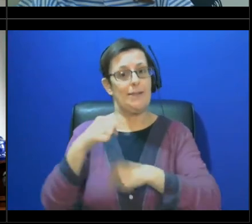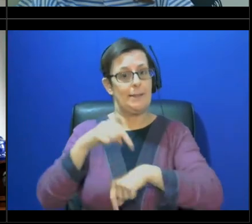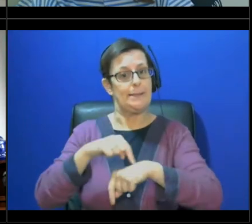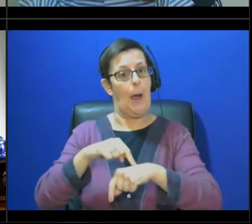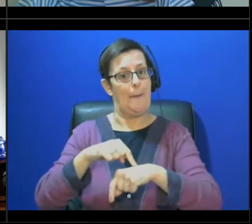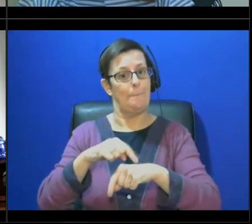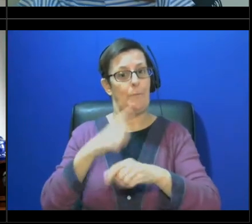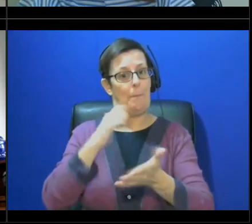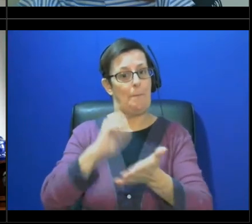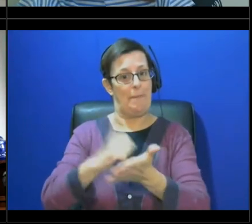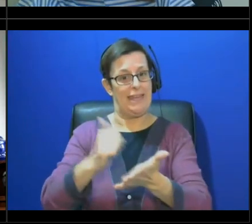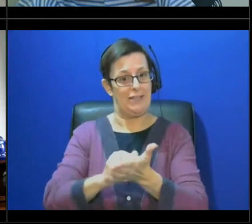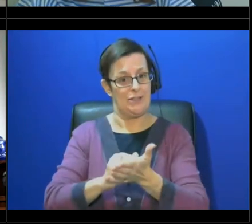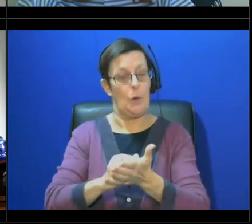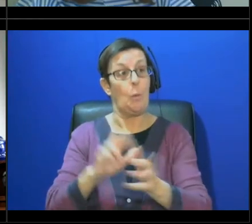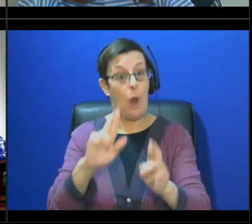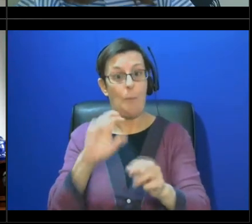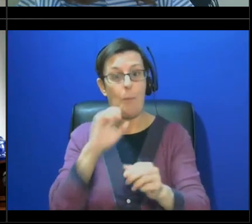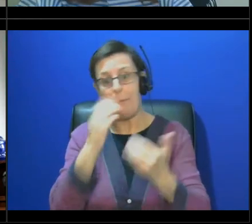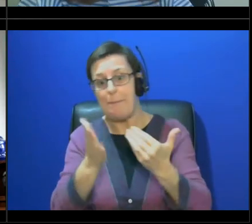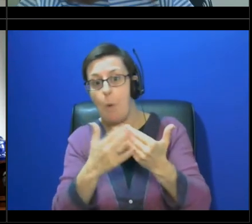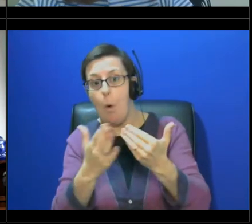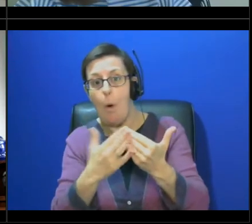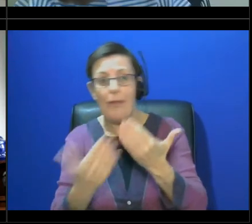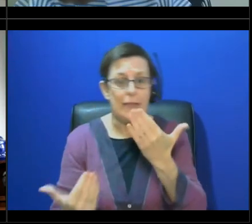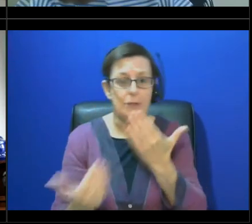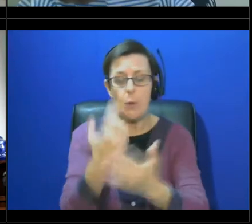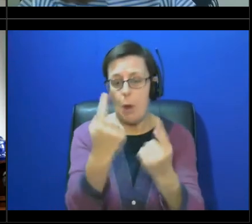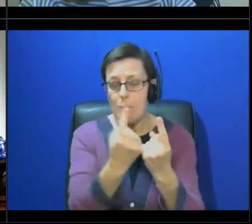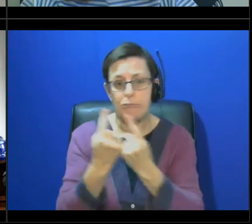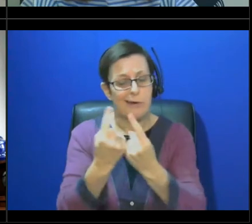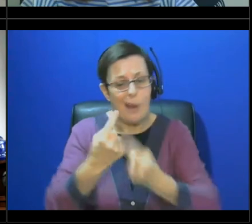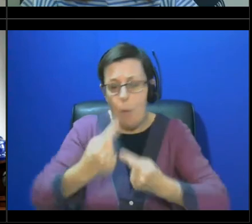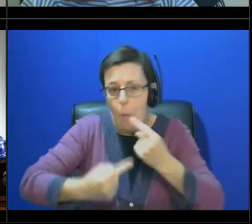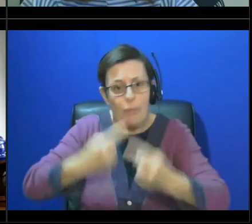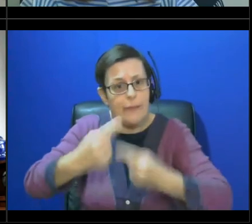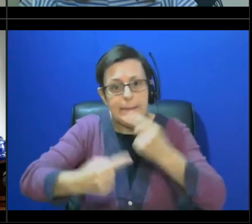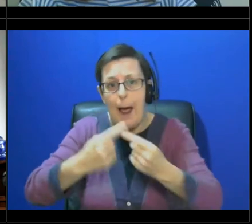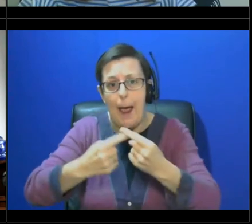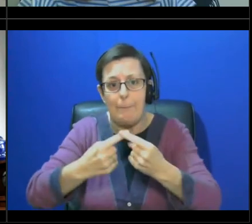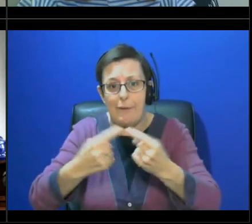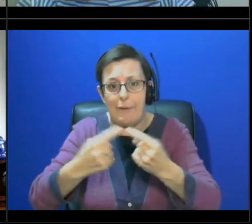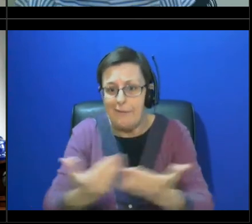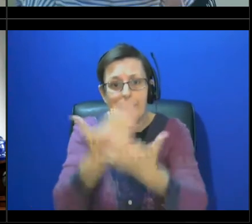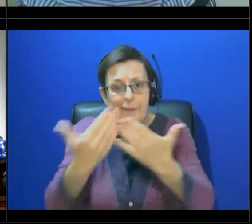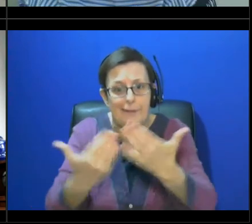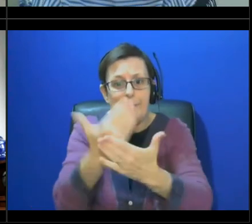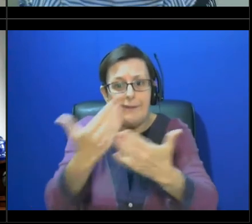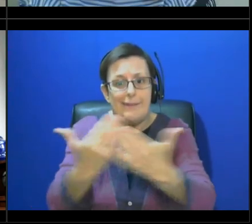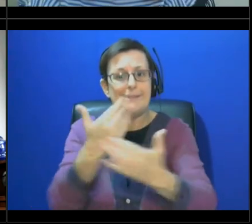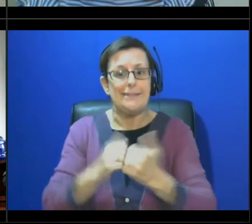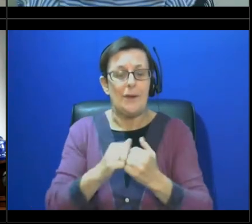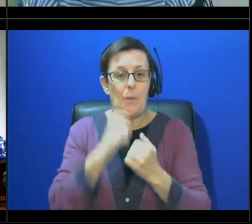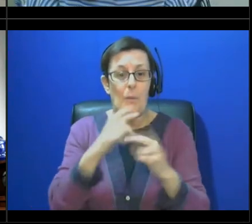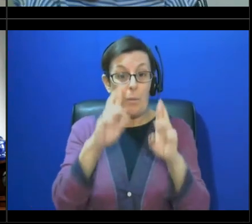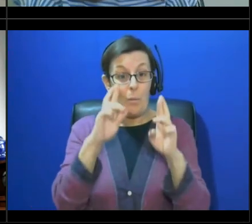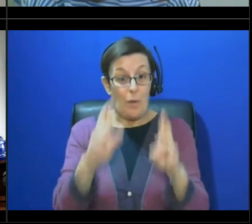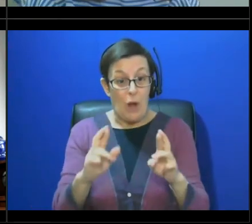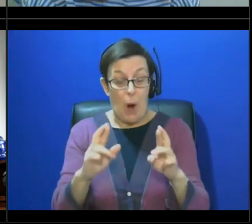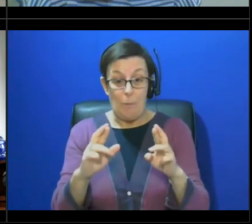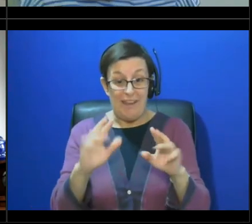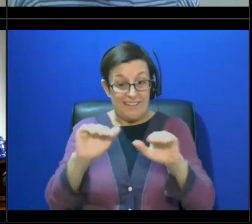edition. There's new products and prototypes that are constantly being developed and launched. So this is kind of a call to the